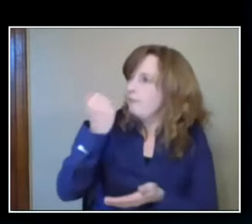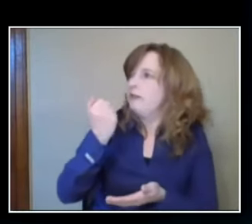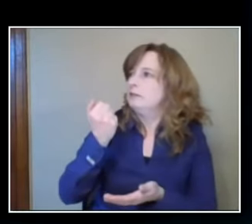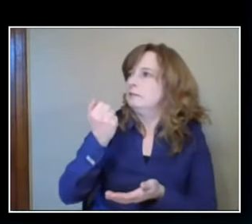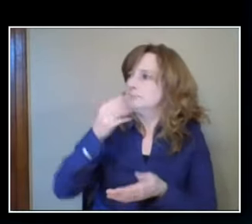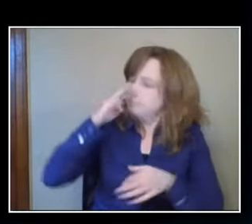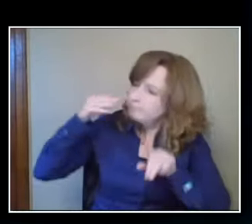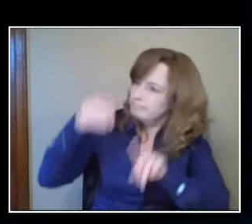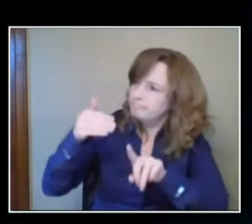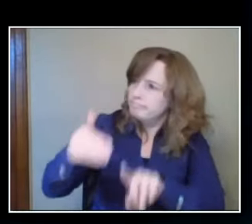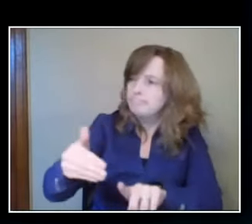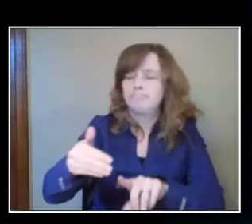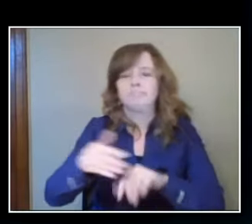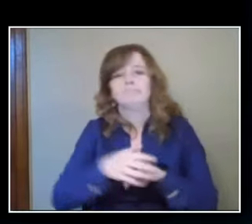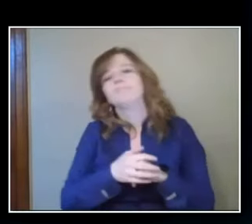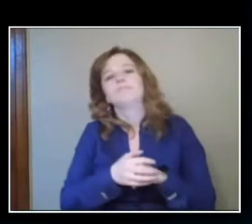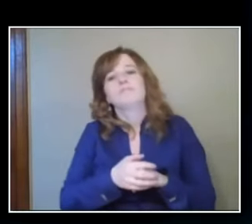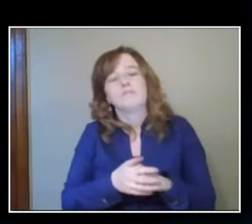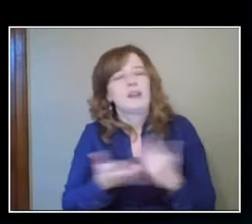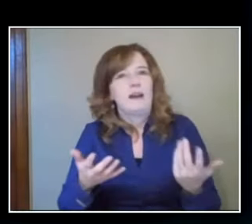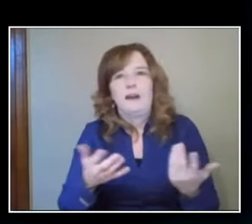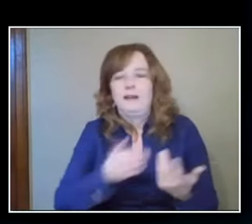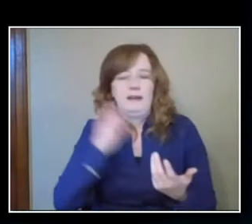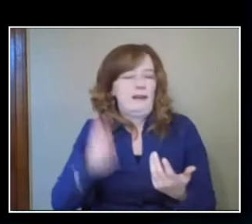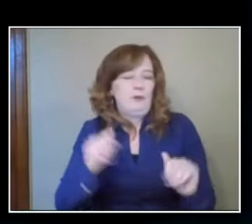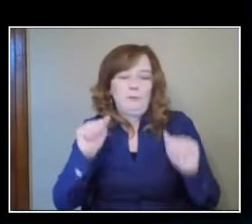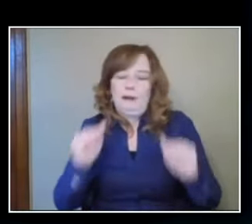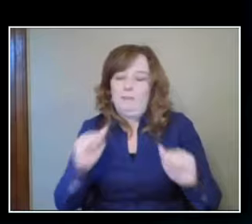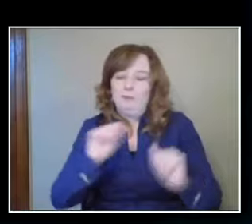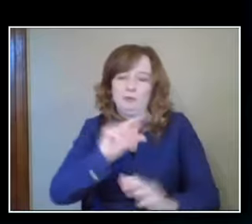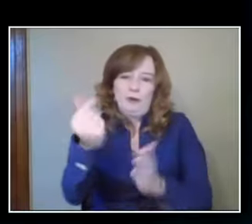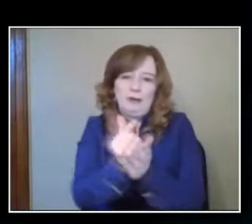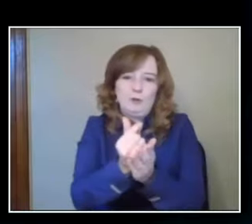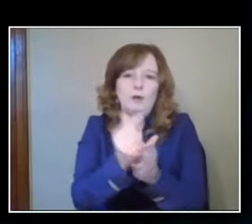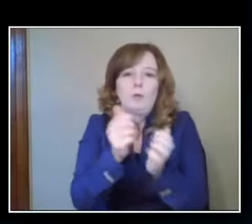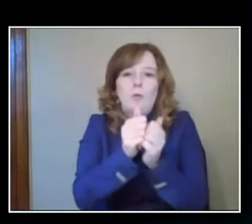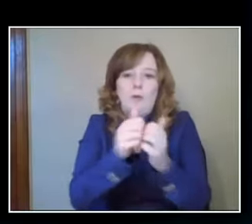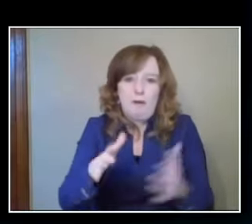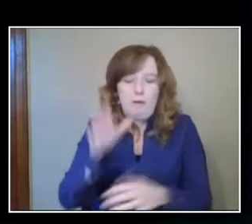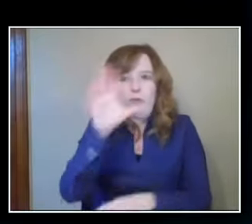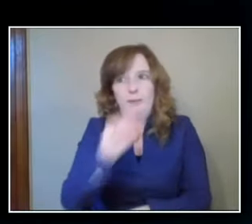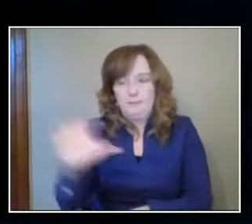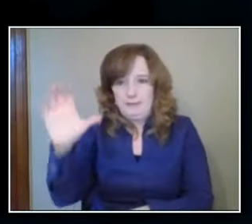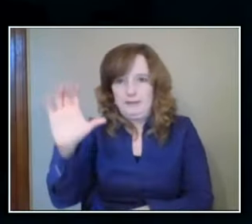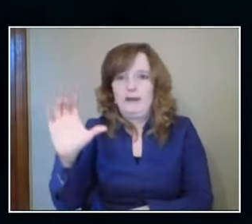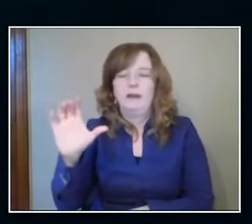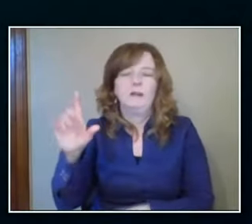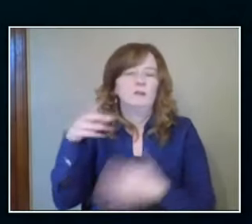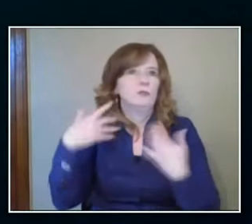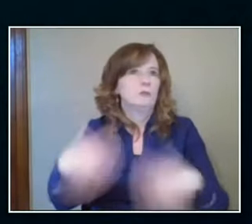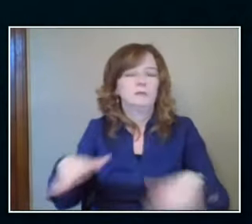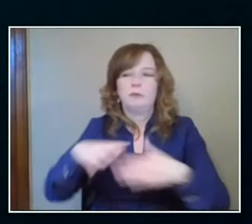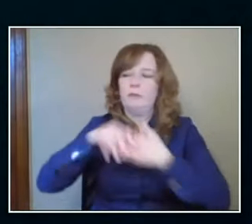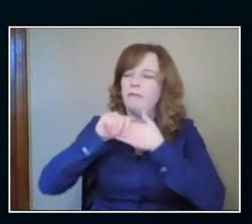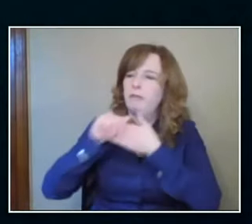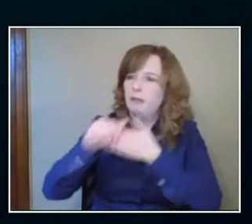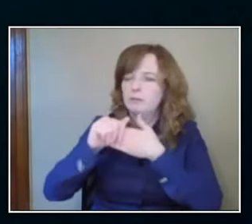to graduate and get my associate's degree if Columbus State had not been so flexible and understanding.